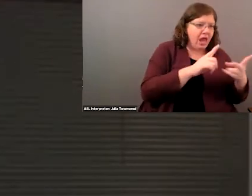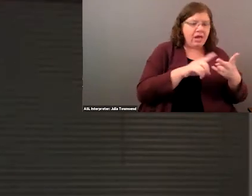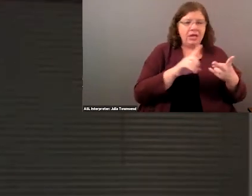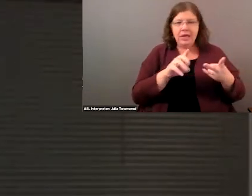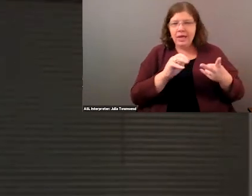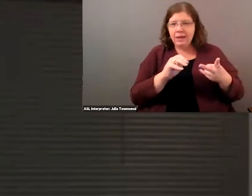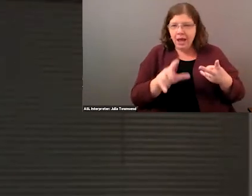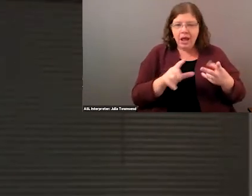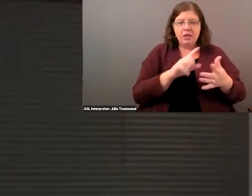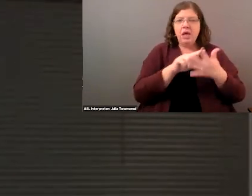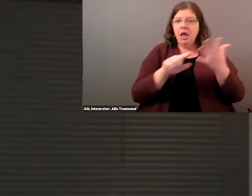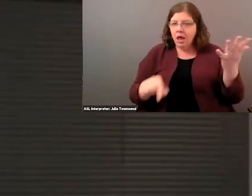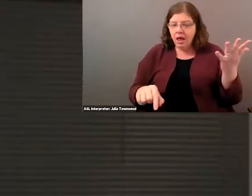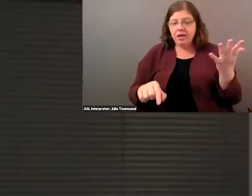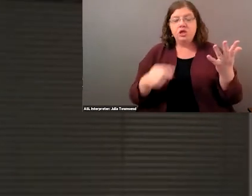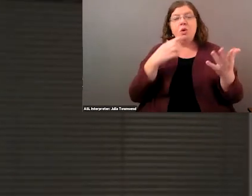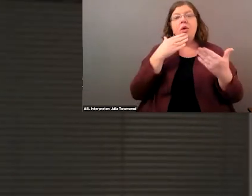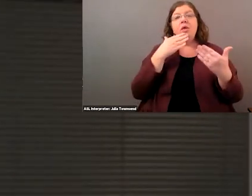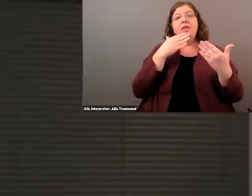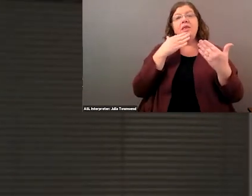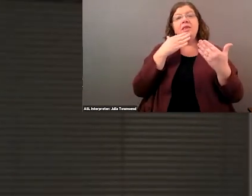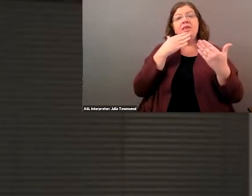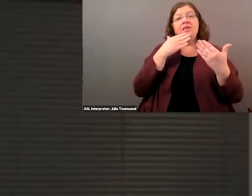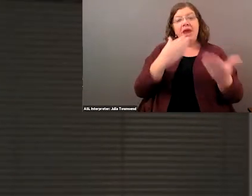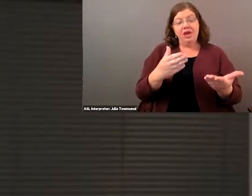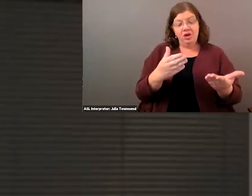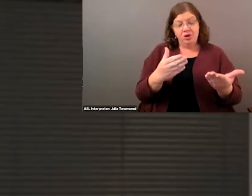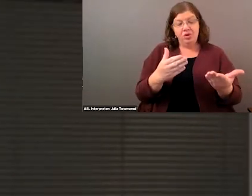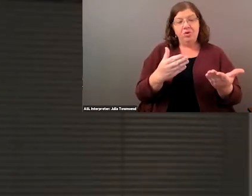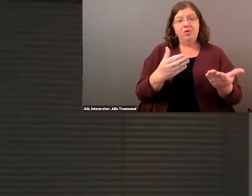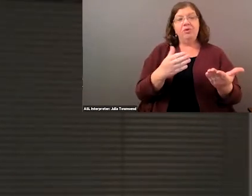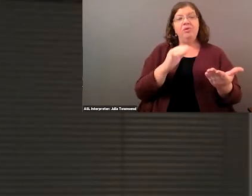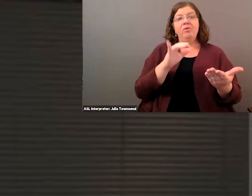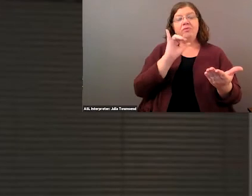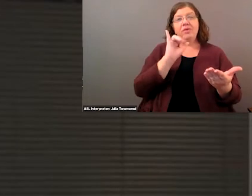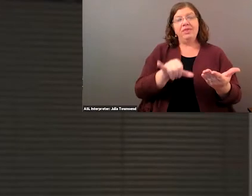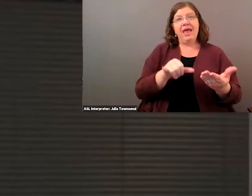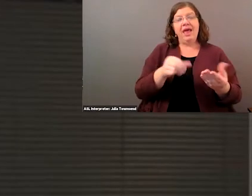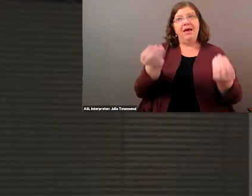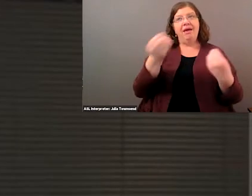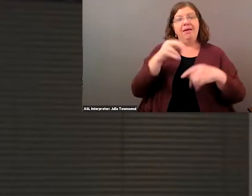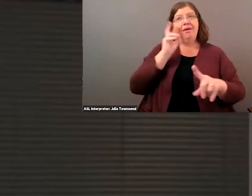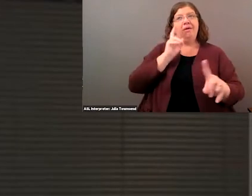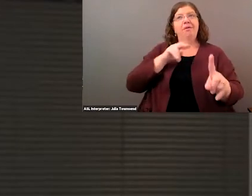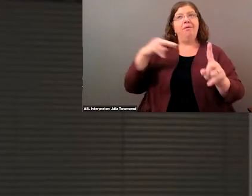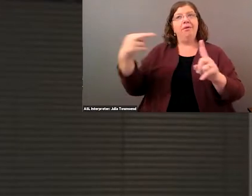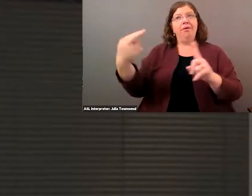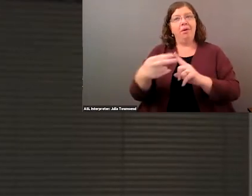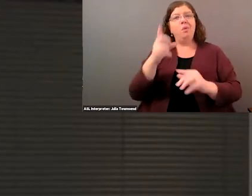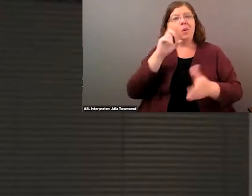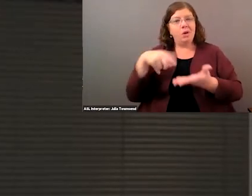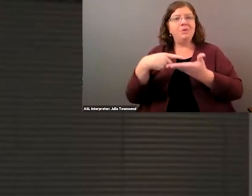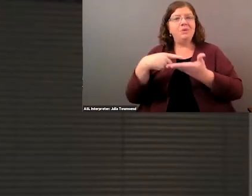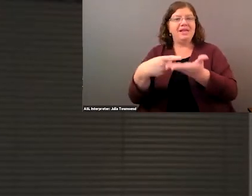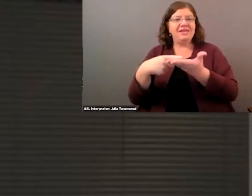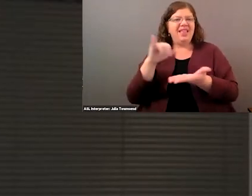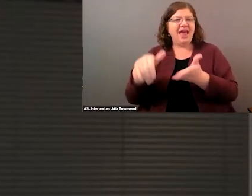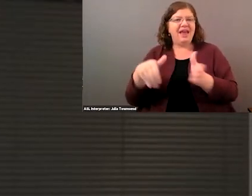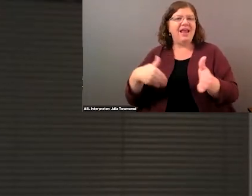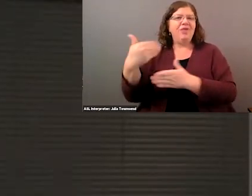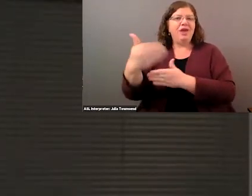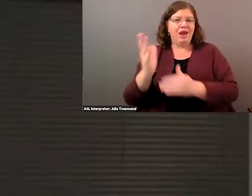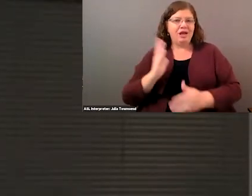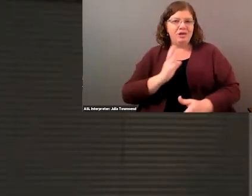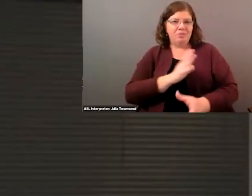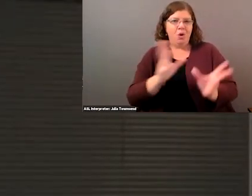in perspective, that we will be discussing that at the next board meeting at May 11th. So I'm looking forward to that. In